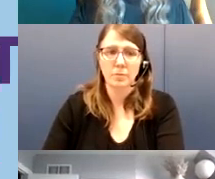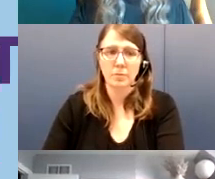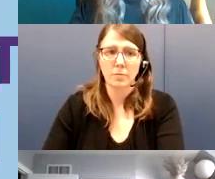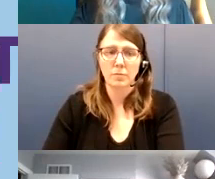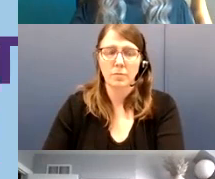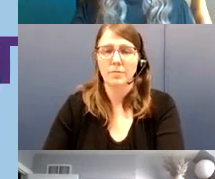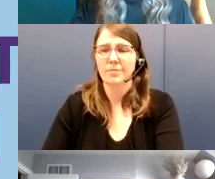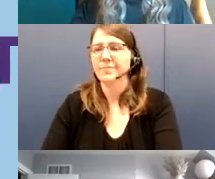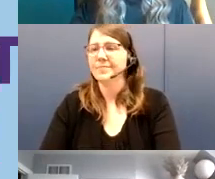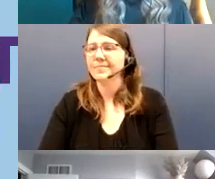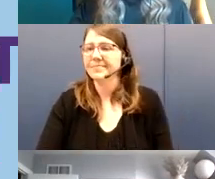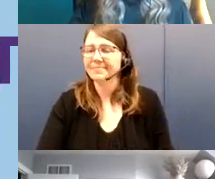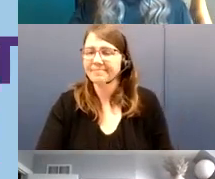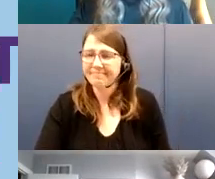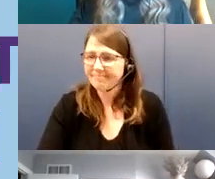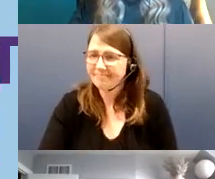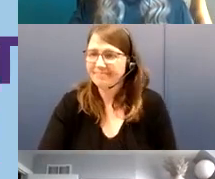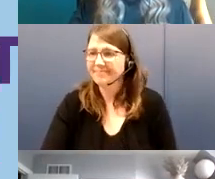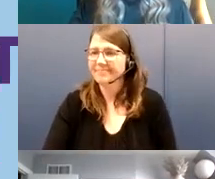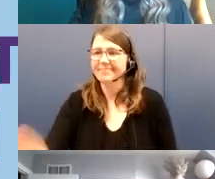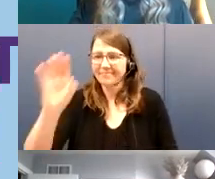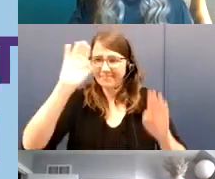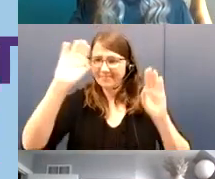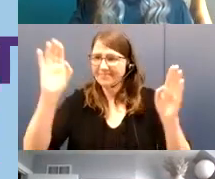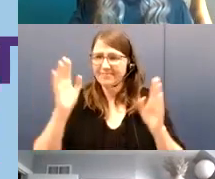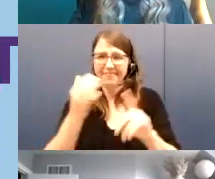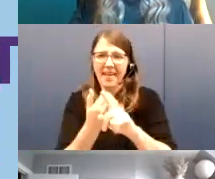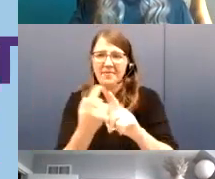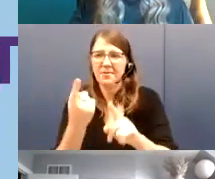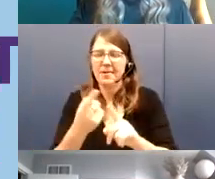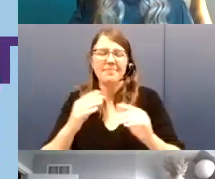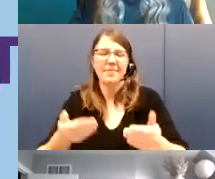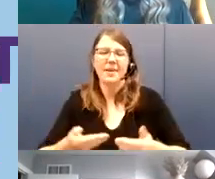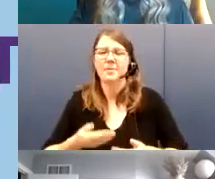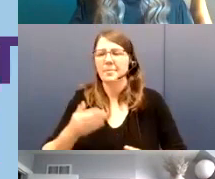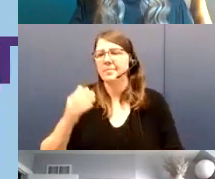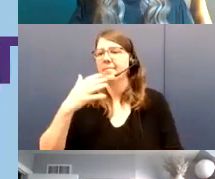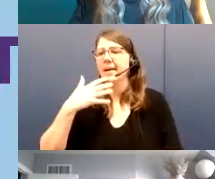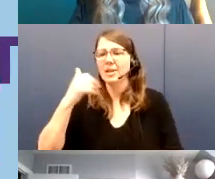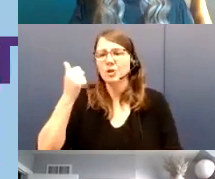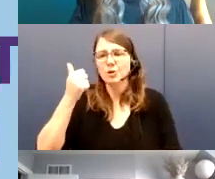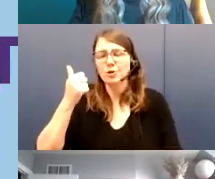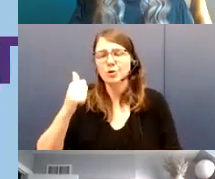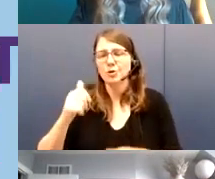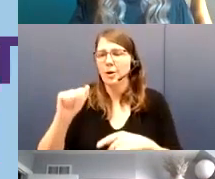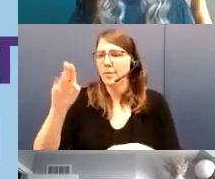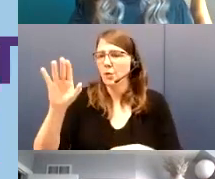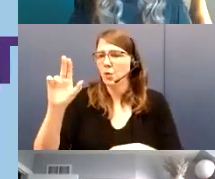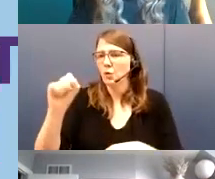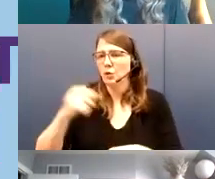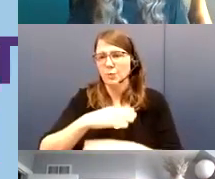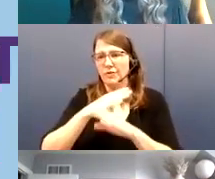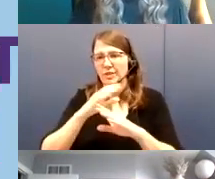Good afternoon, everyone. Welcome to Elder Abuse Prevention Ontario's webinar. This is part 2 of our